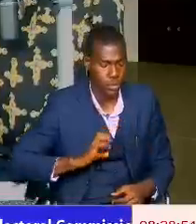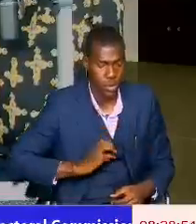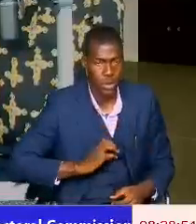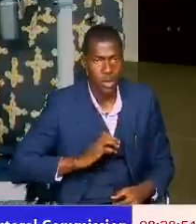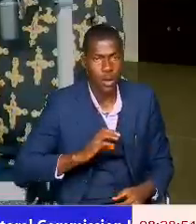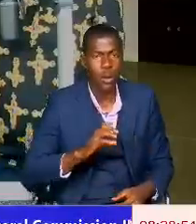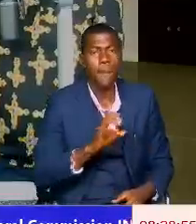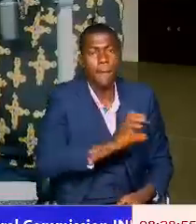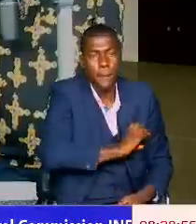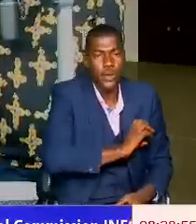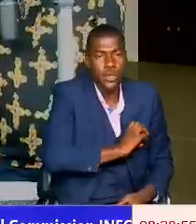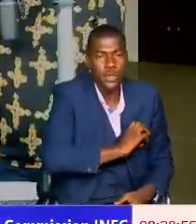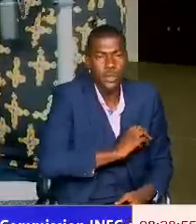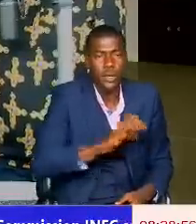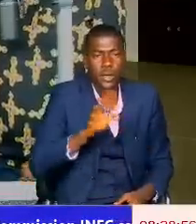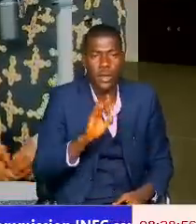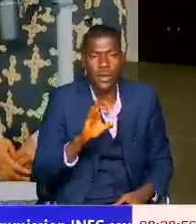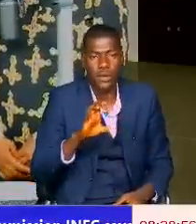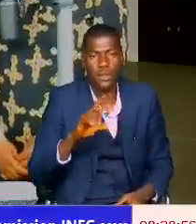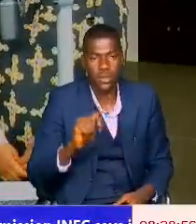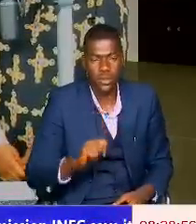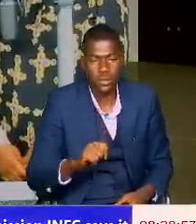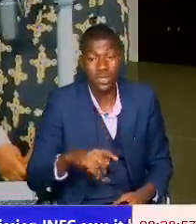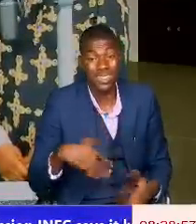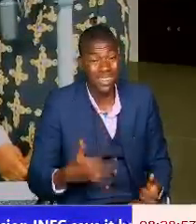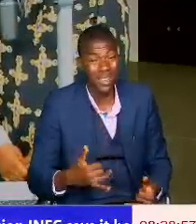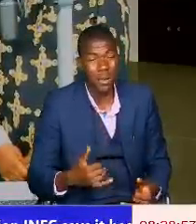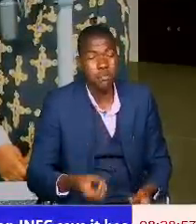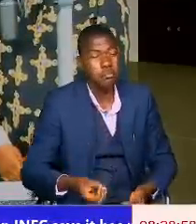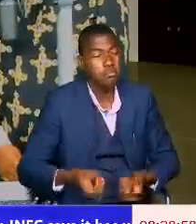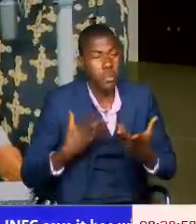If I know the arrest where then they arrest criminals now.